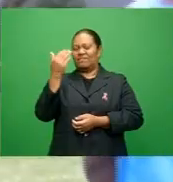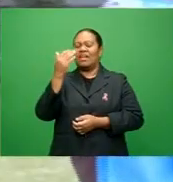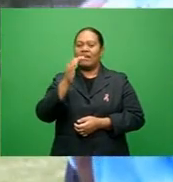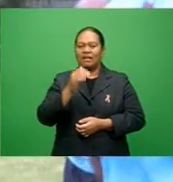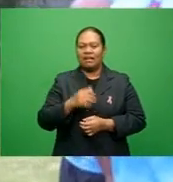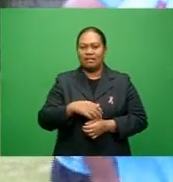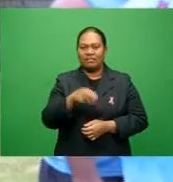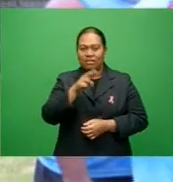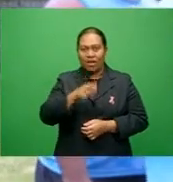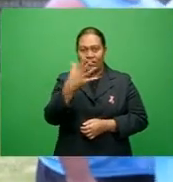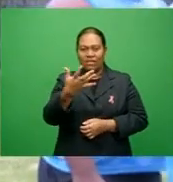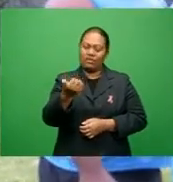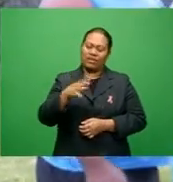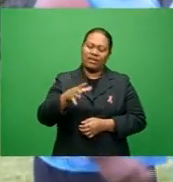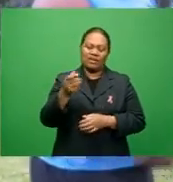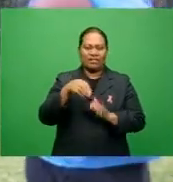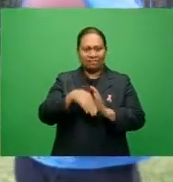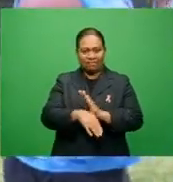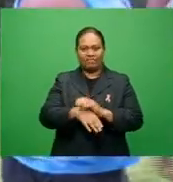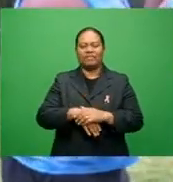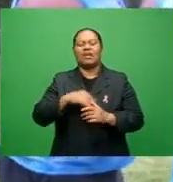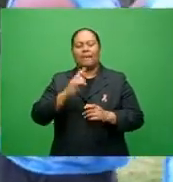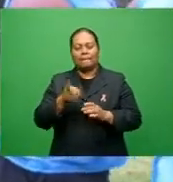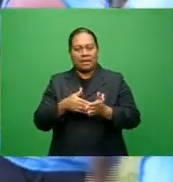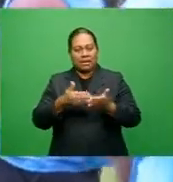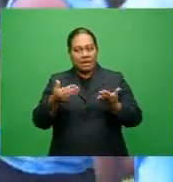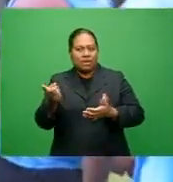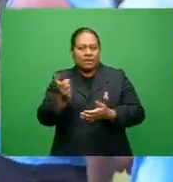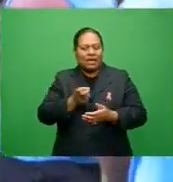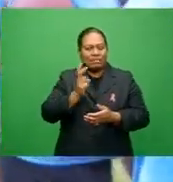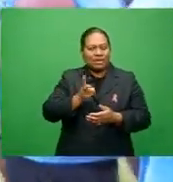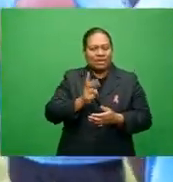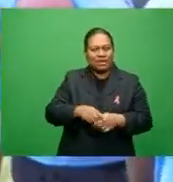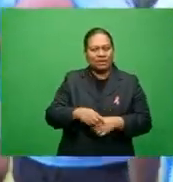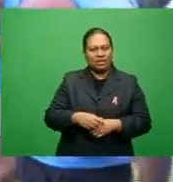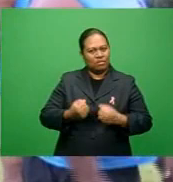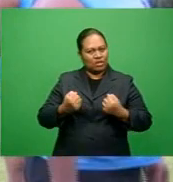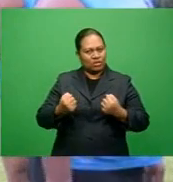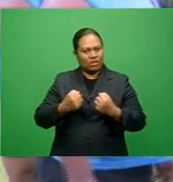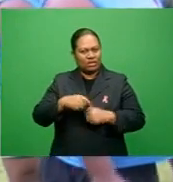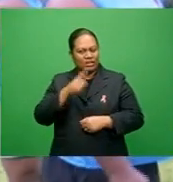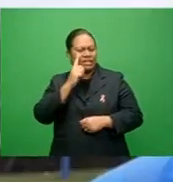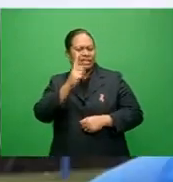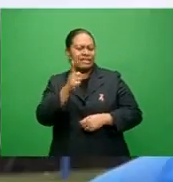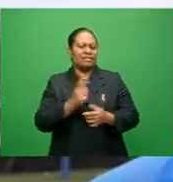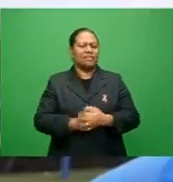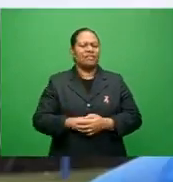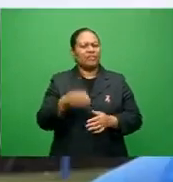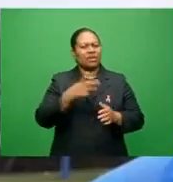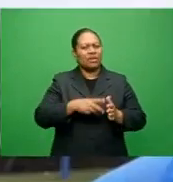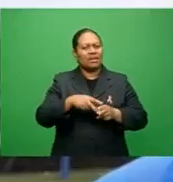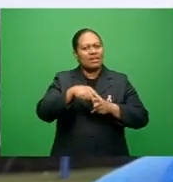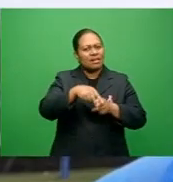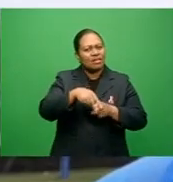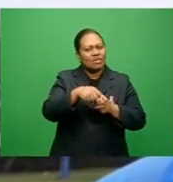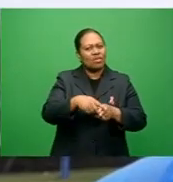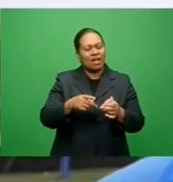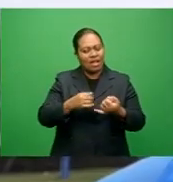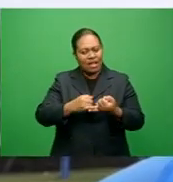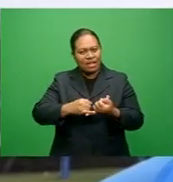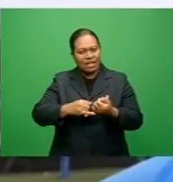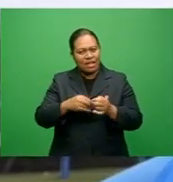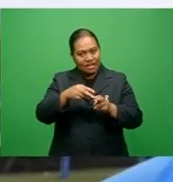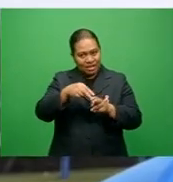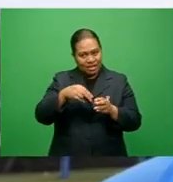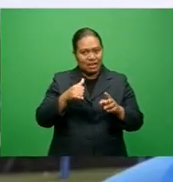Stadium, and after we've watched the game against Nanukula and Namosi, I think they